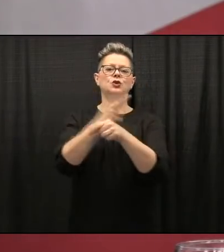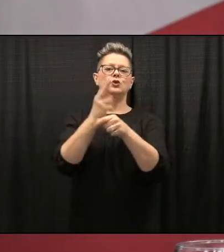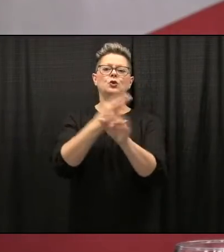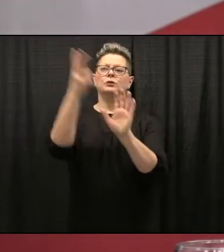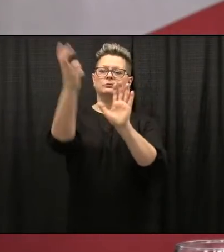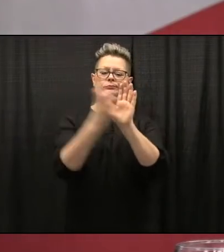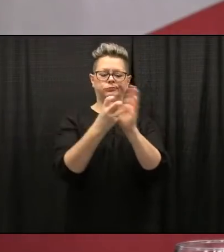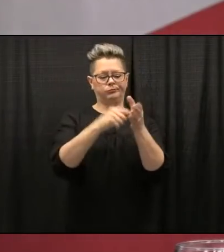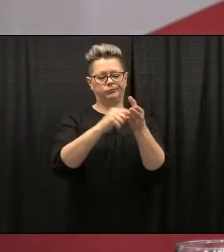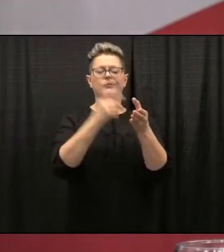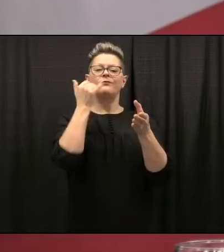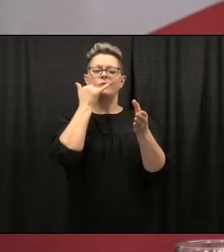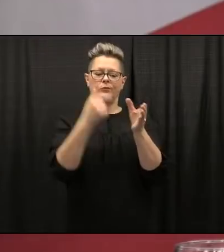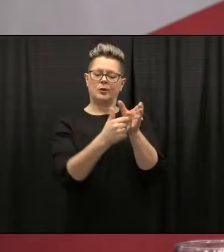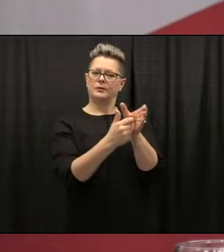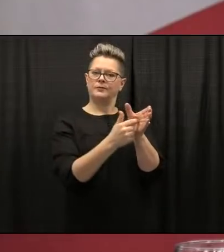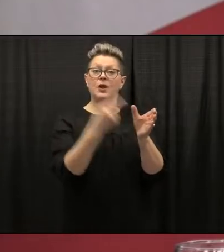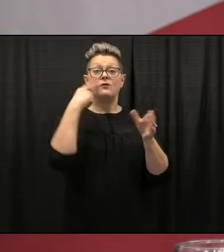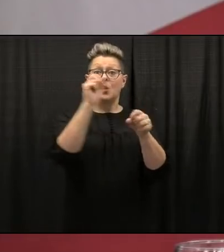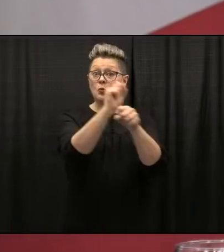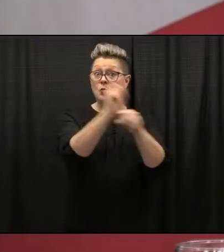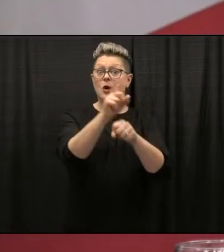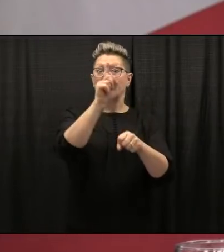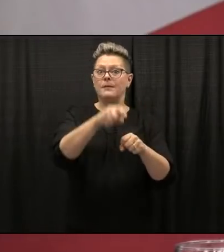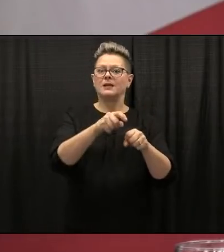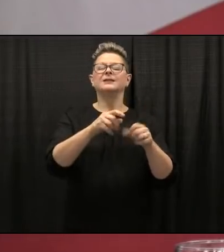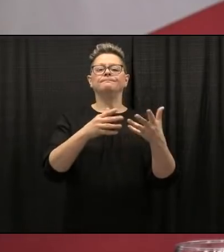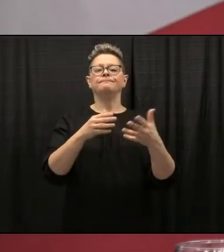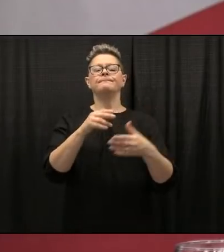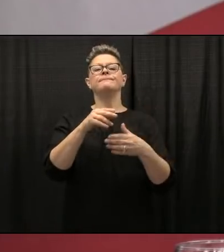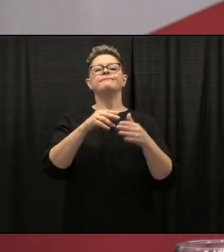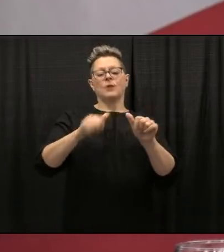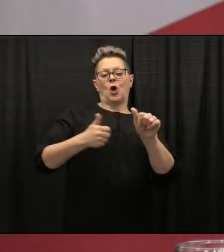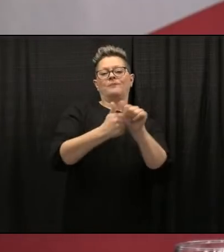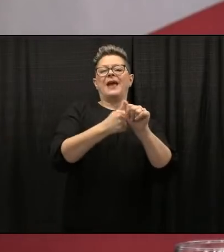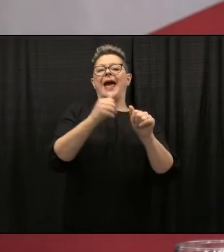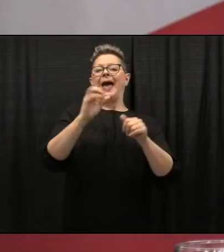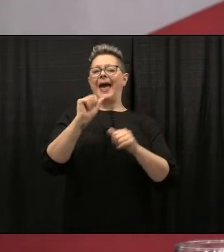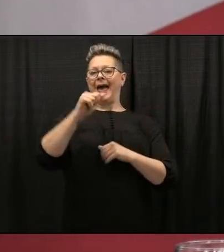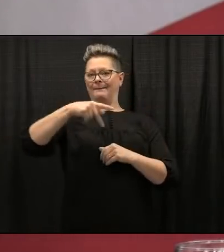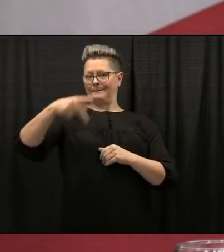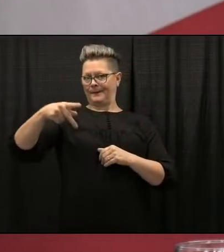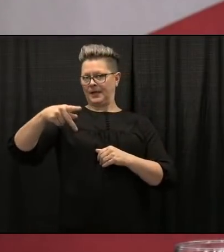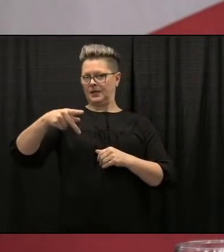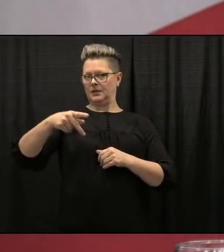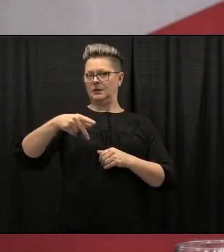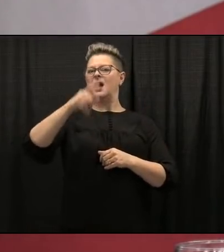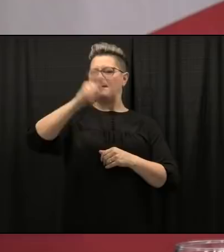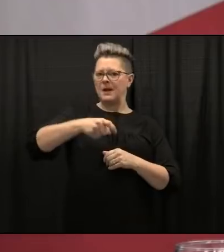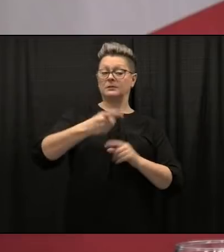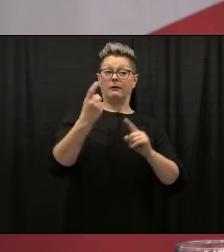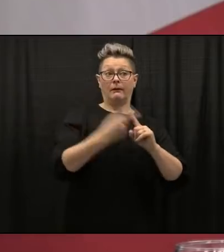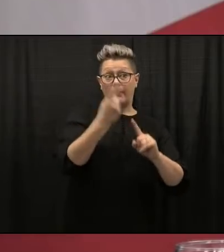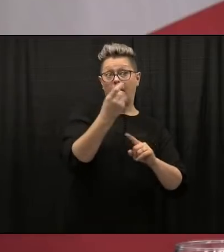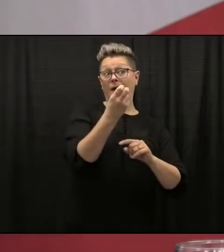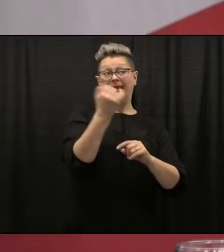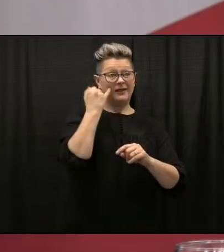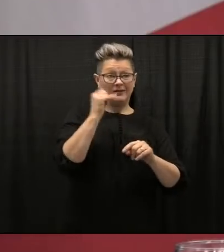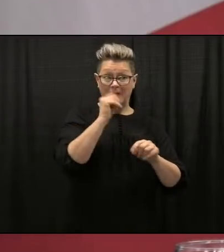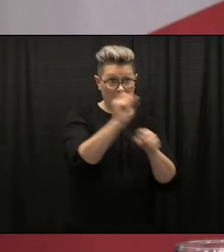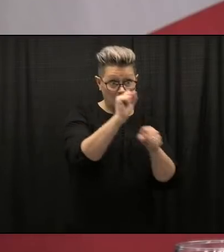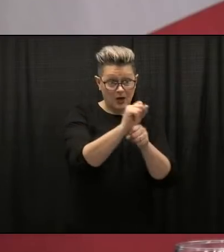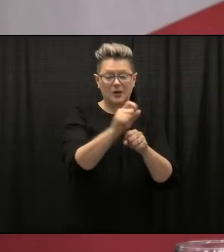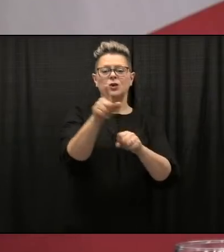those updates to work, you need to update the app. If you don't do that automatically, you'll have to do it manually, and there's a